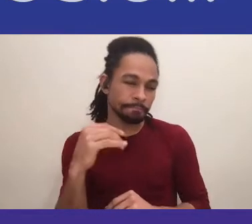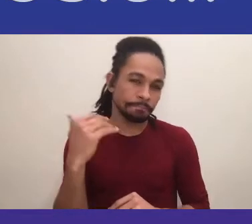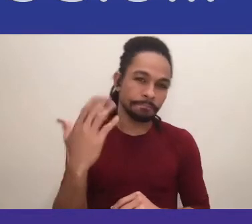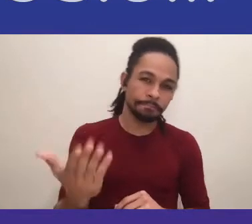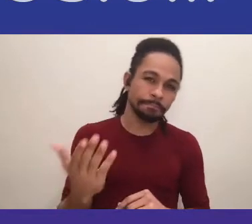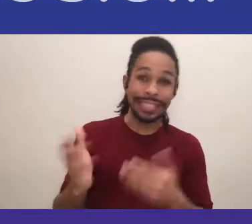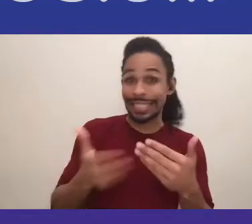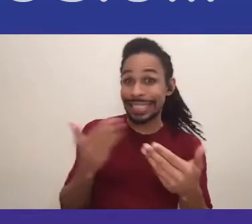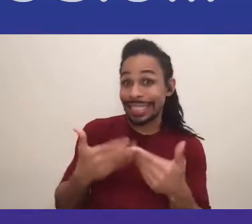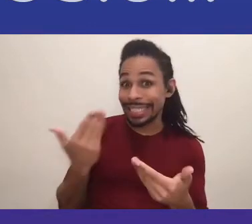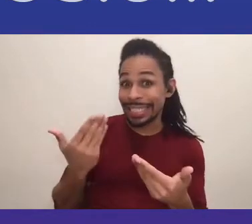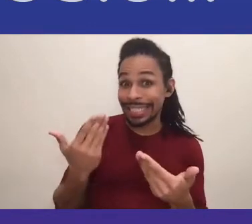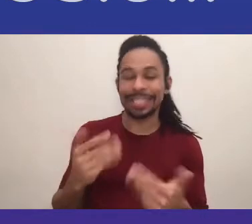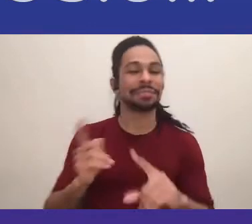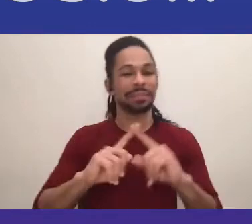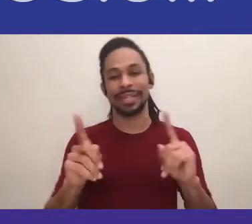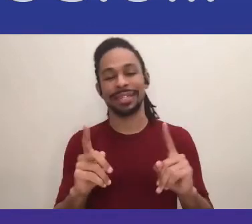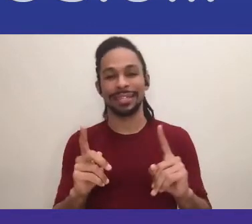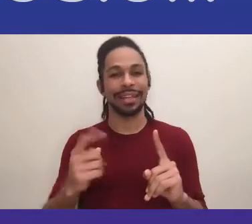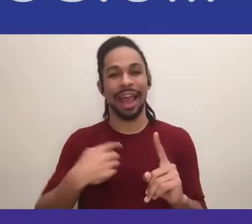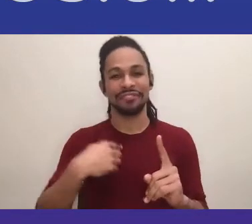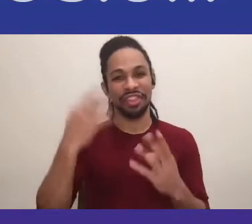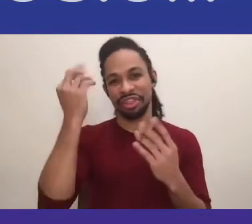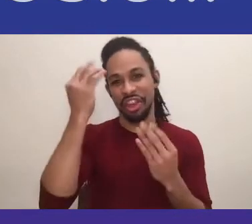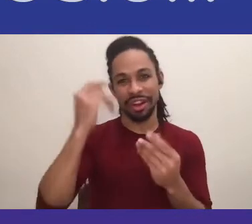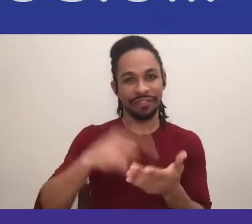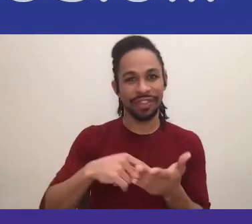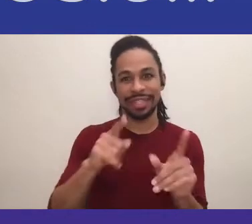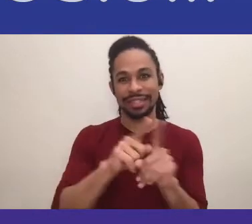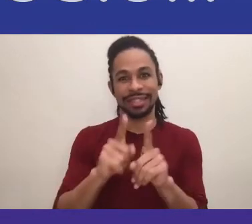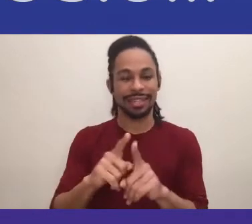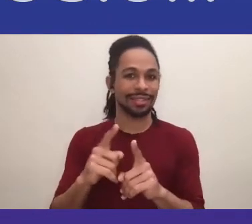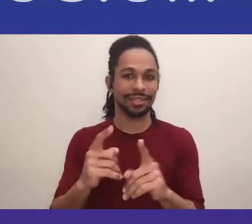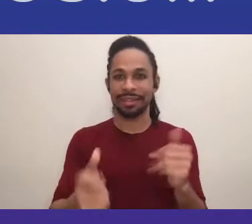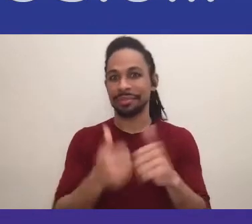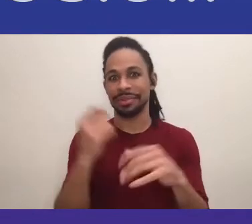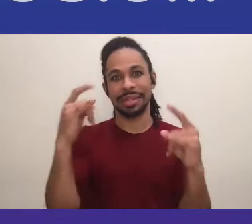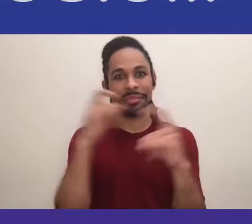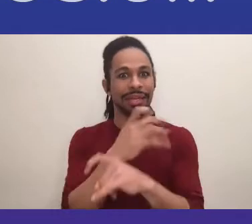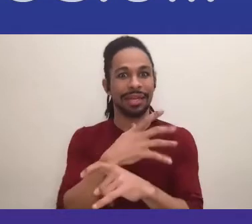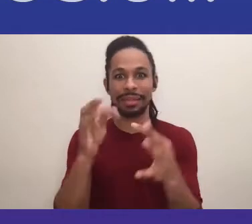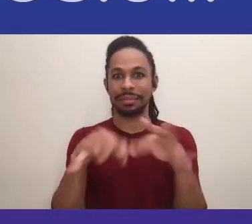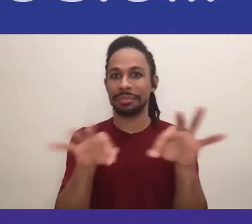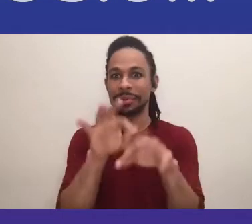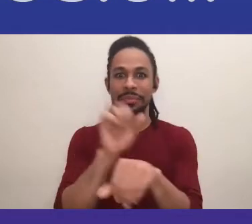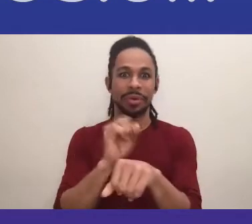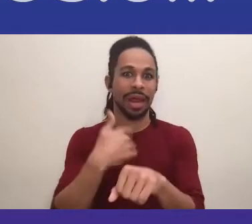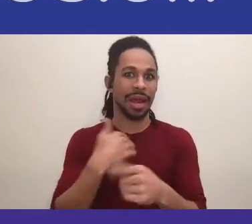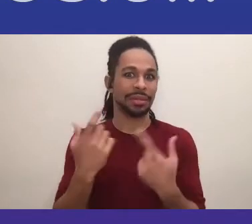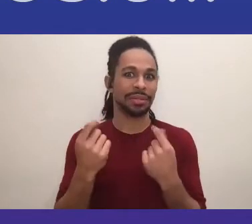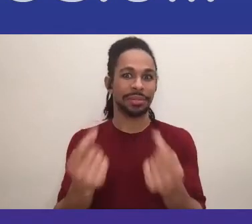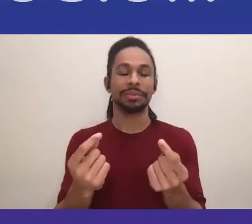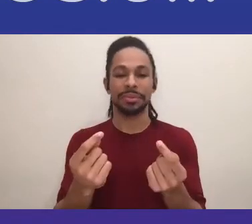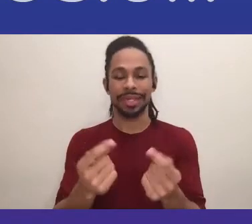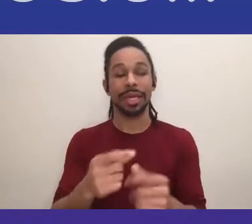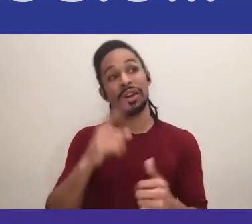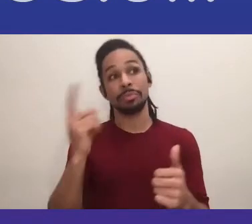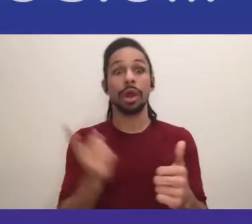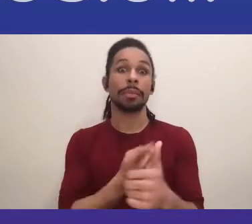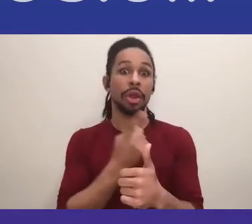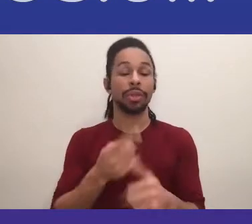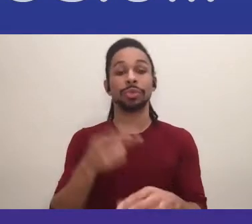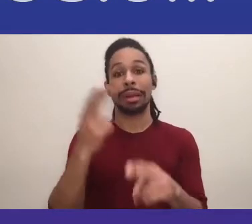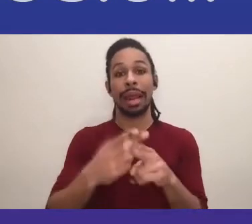but I have thought of this as really actually the most complicated and important work that I do. First of all, in naming my access needs, because